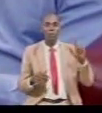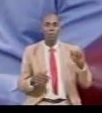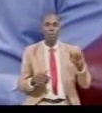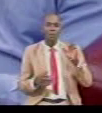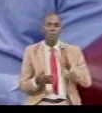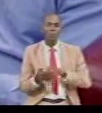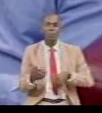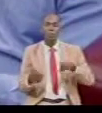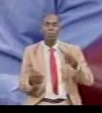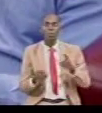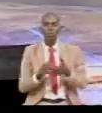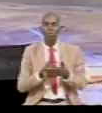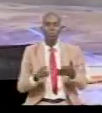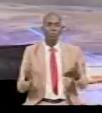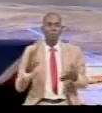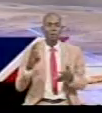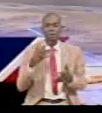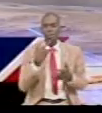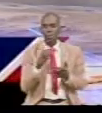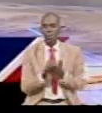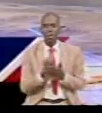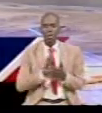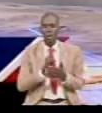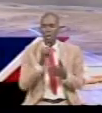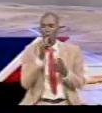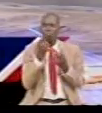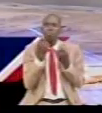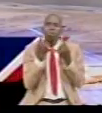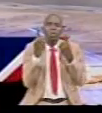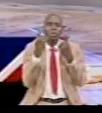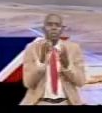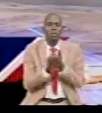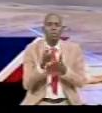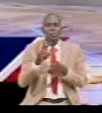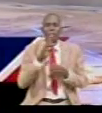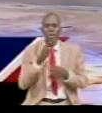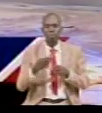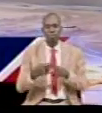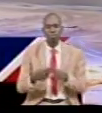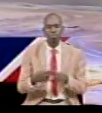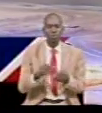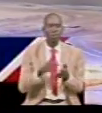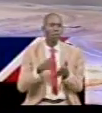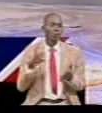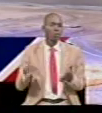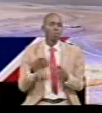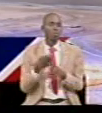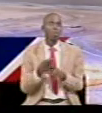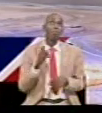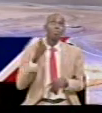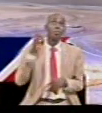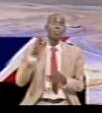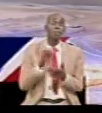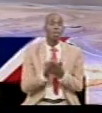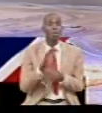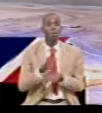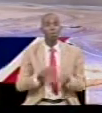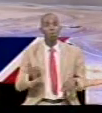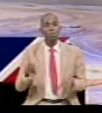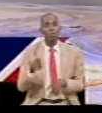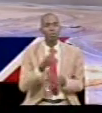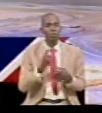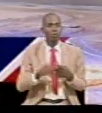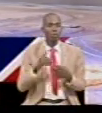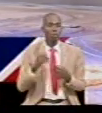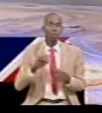I marvel that ye are so soon removed from him that called you into the grace